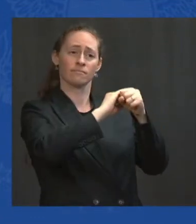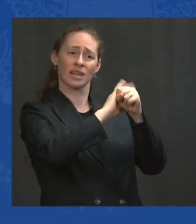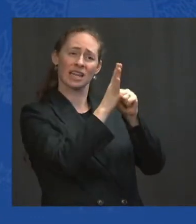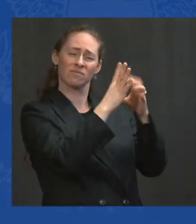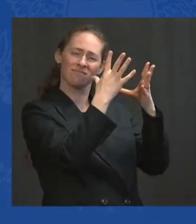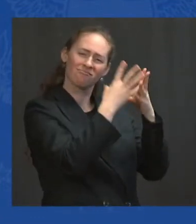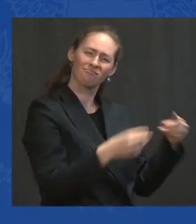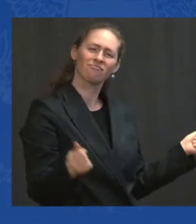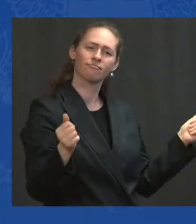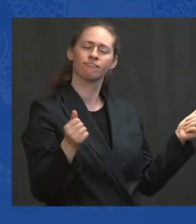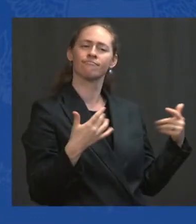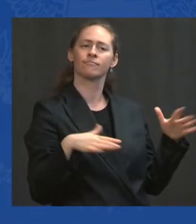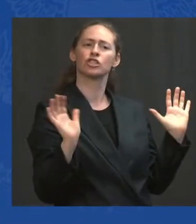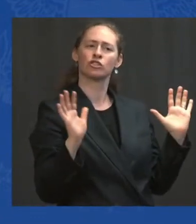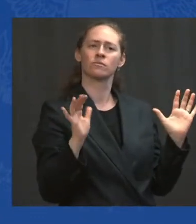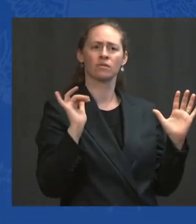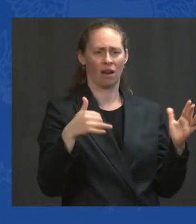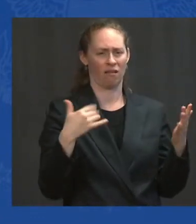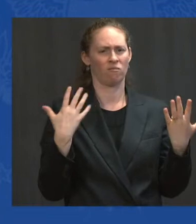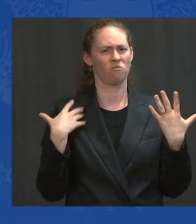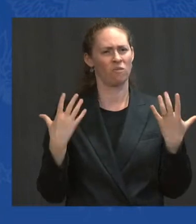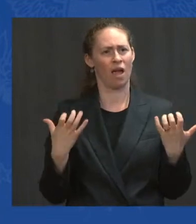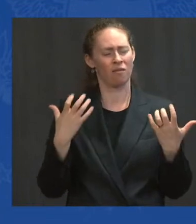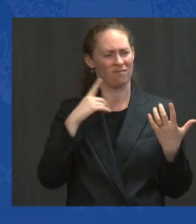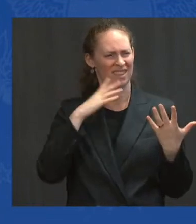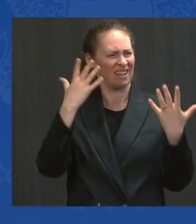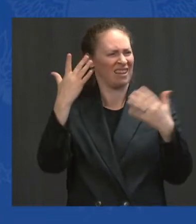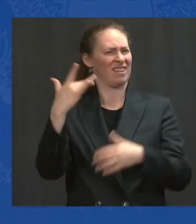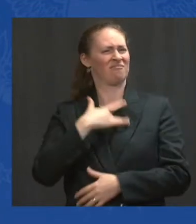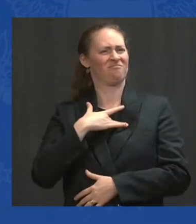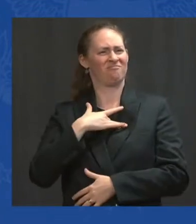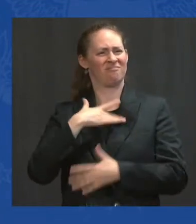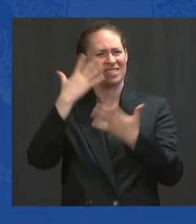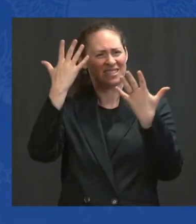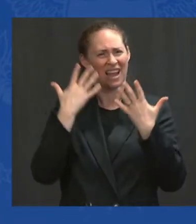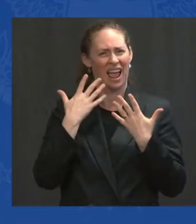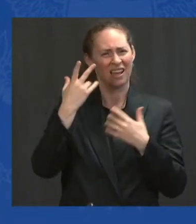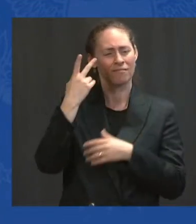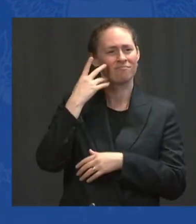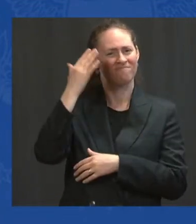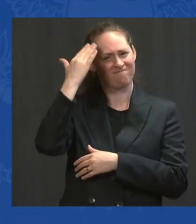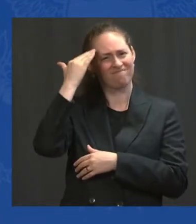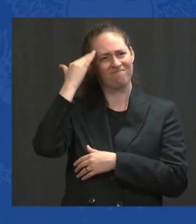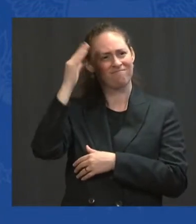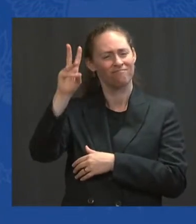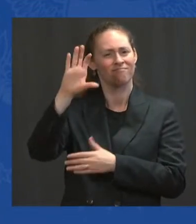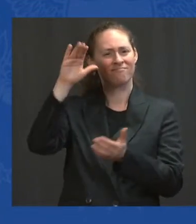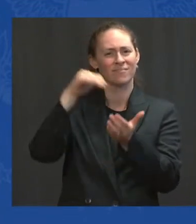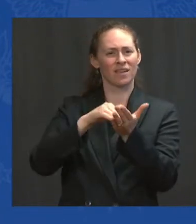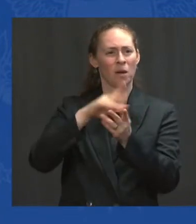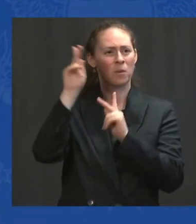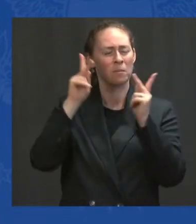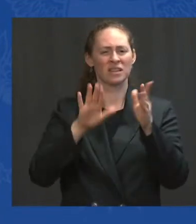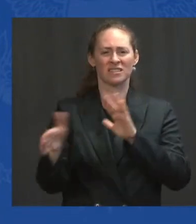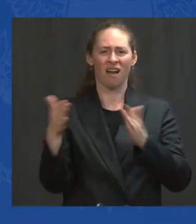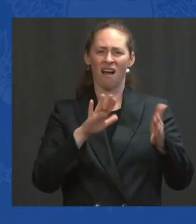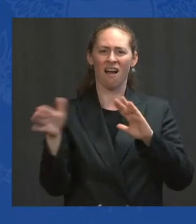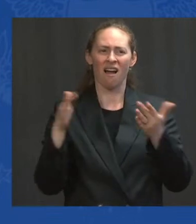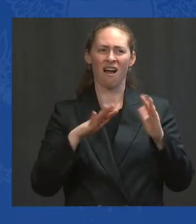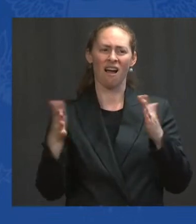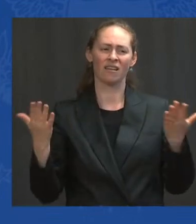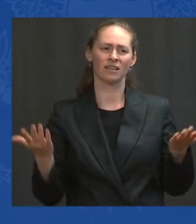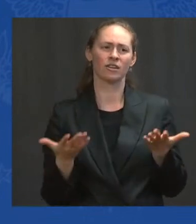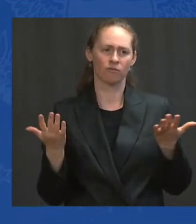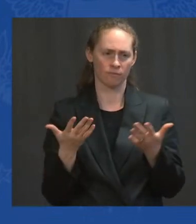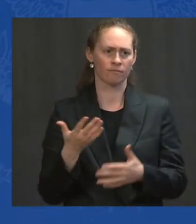taken more than 600,000 lives here at home and a total of 4 million lives around the world. With that, let me hand